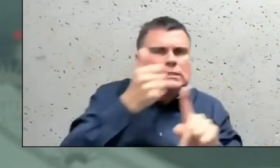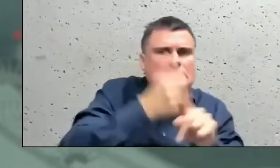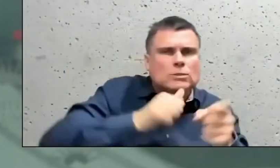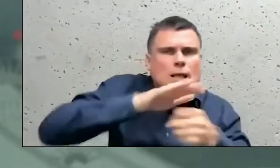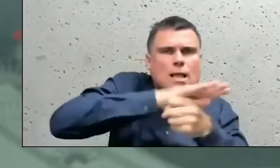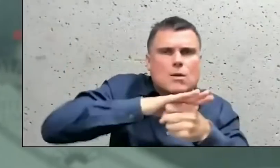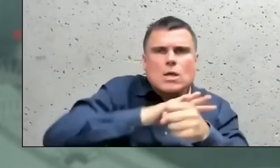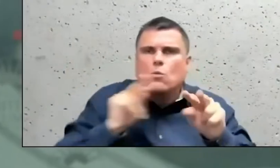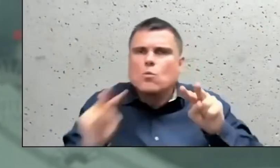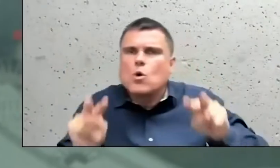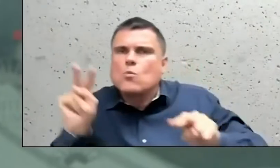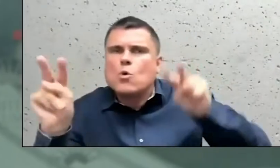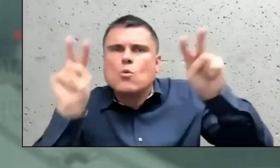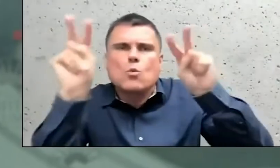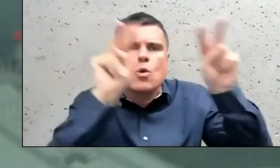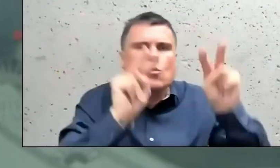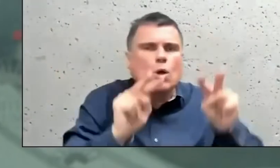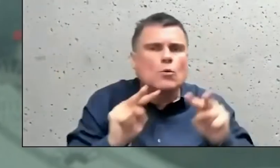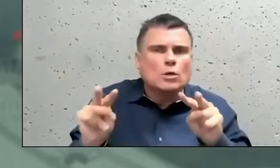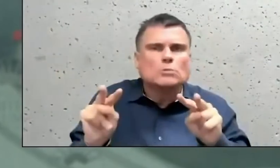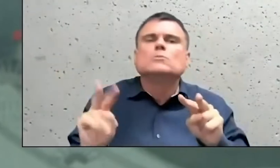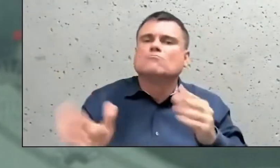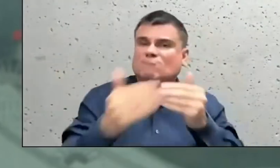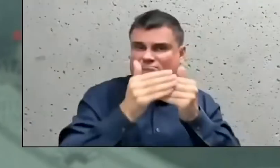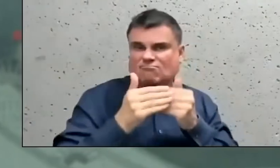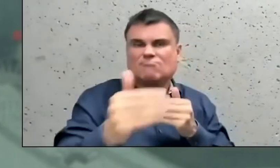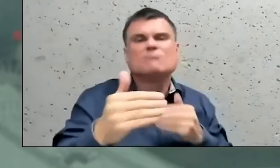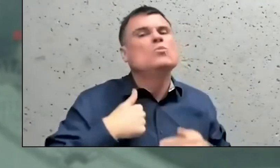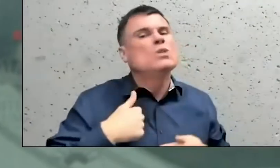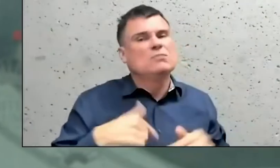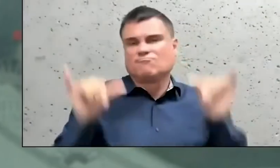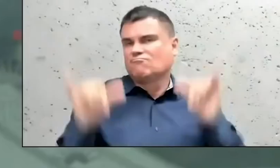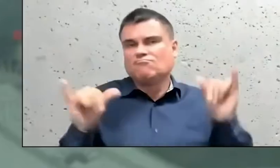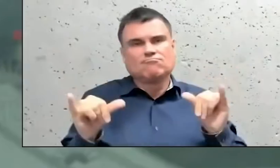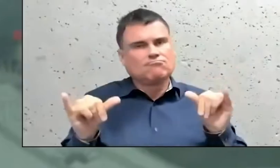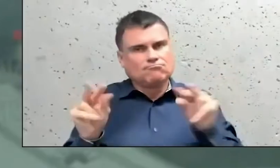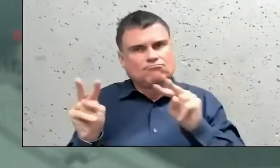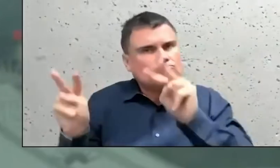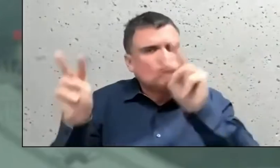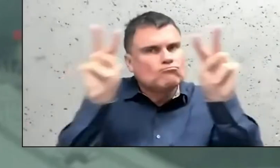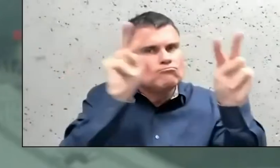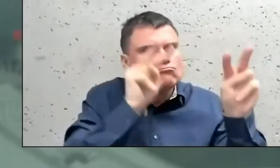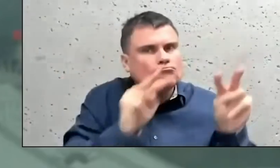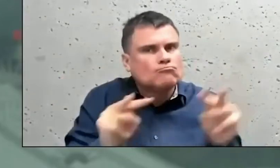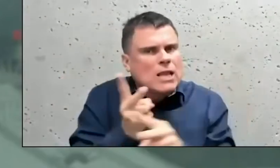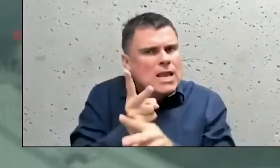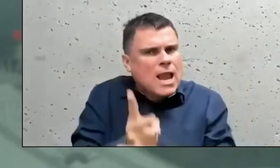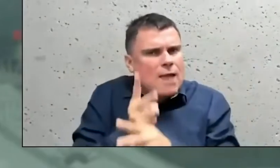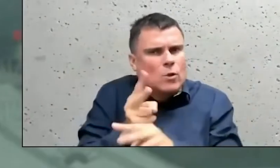our approach, to monitor as we go, to look at the things like the vaccination rates,